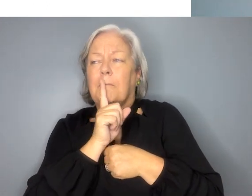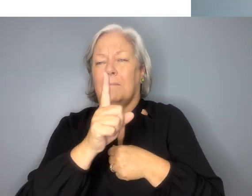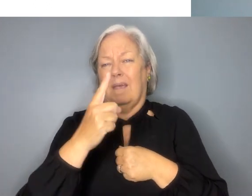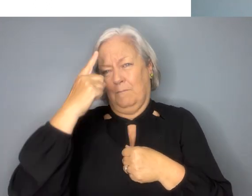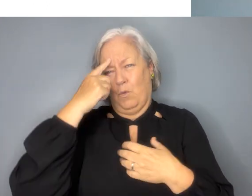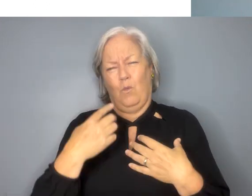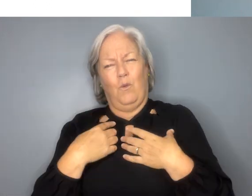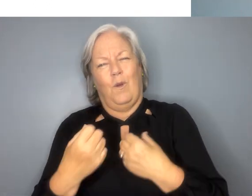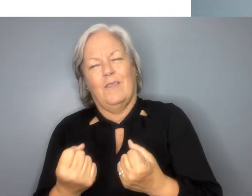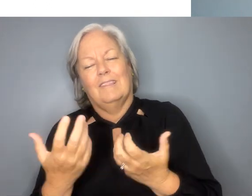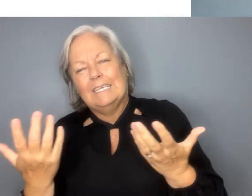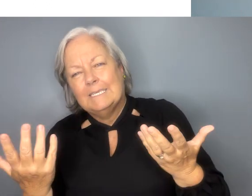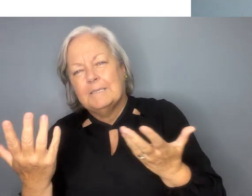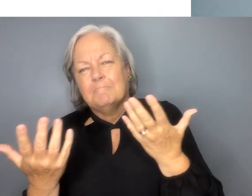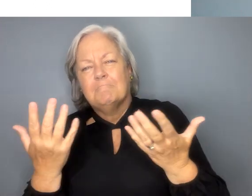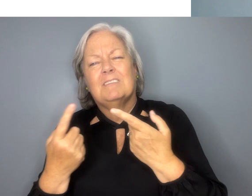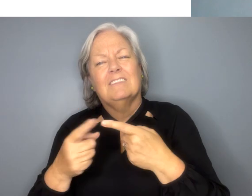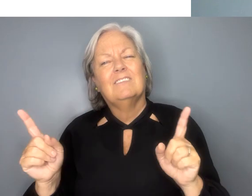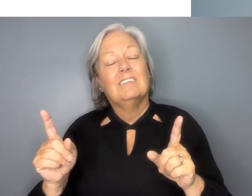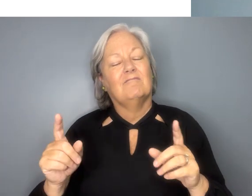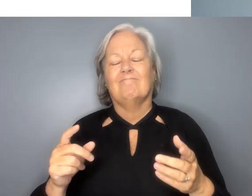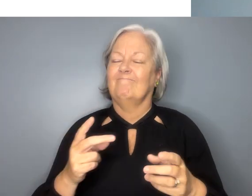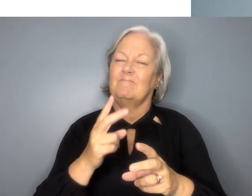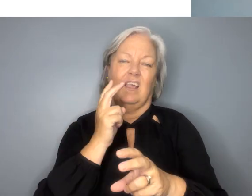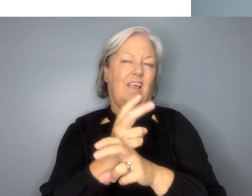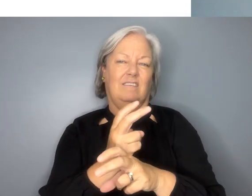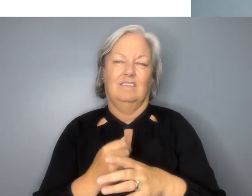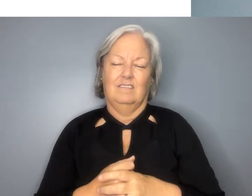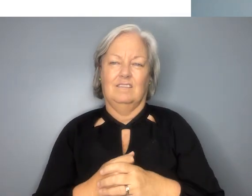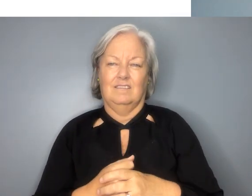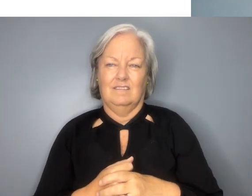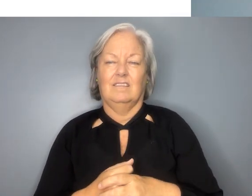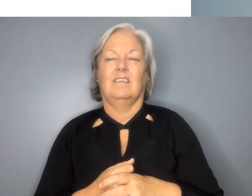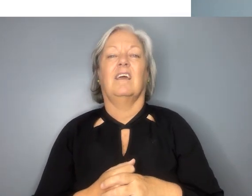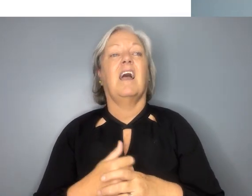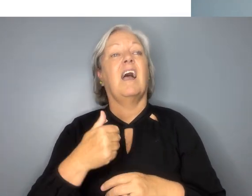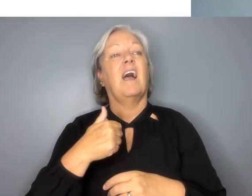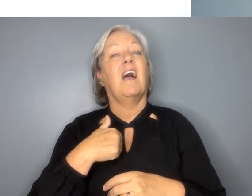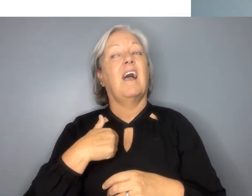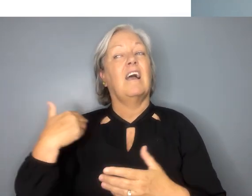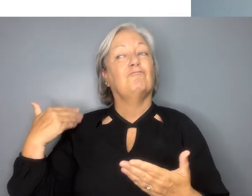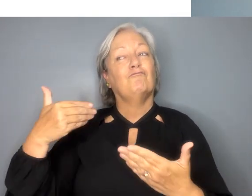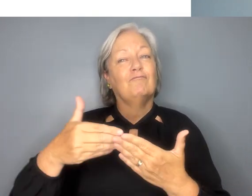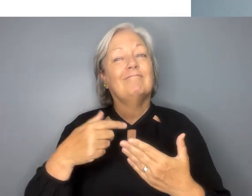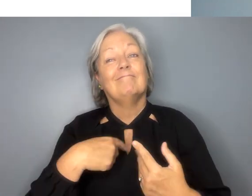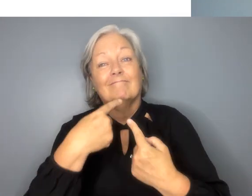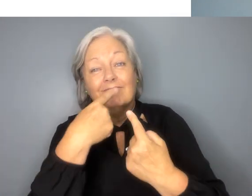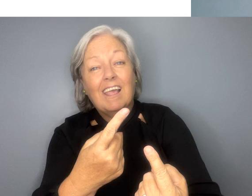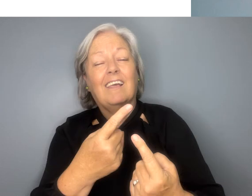health. But I think it's difficult. I think generally when I've talked about it, I